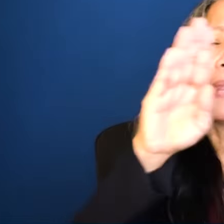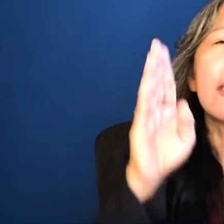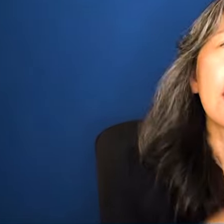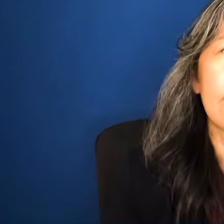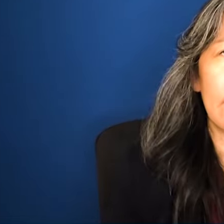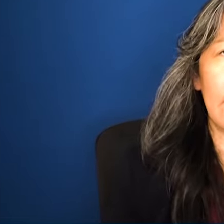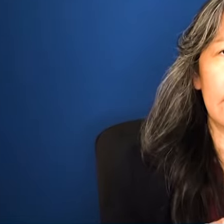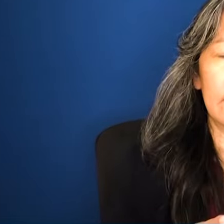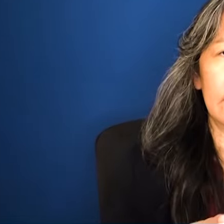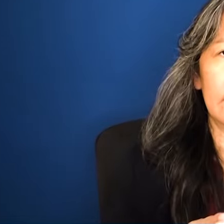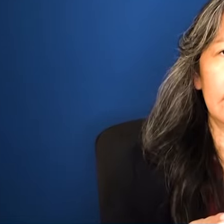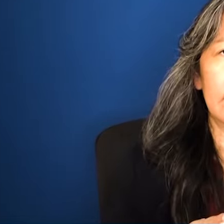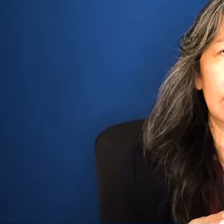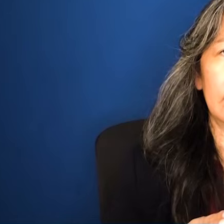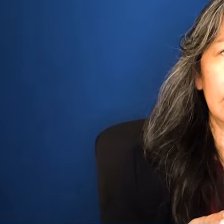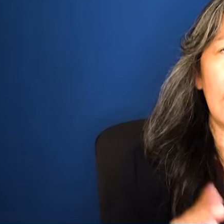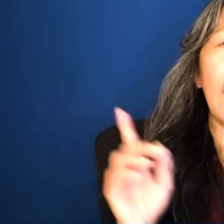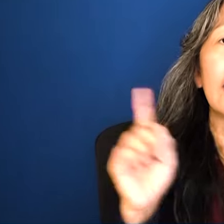I will never,